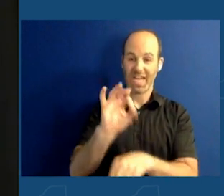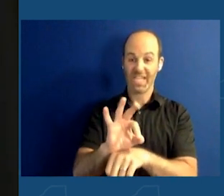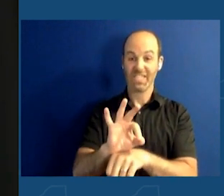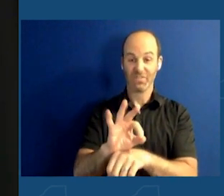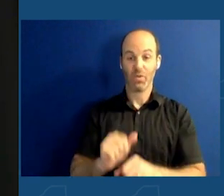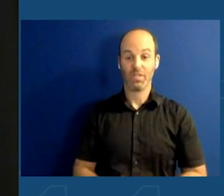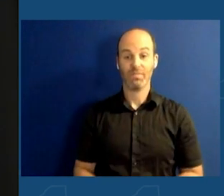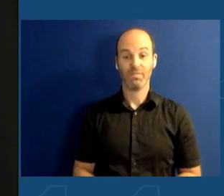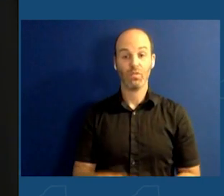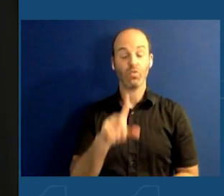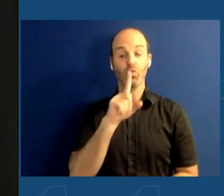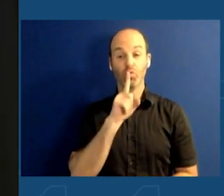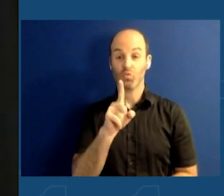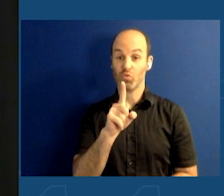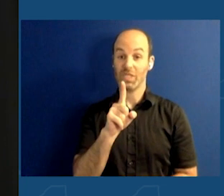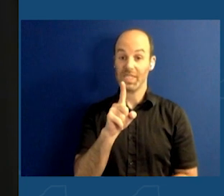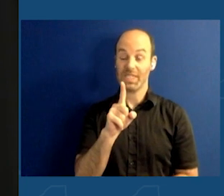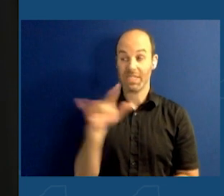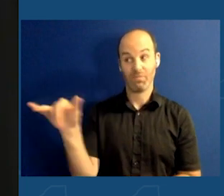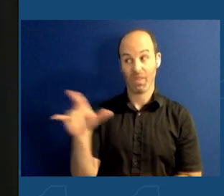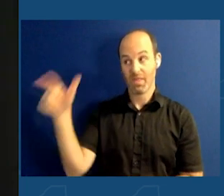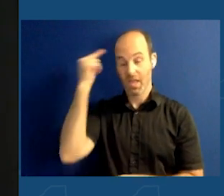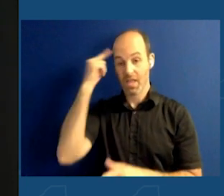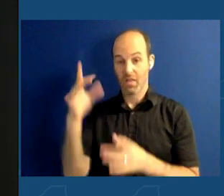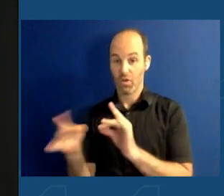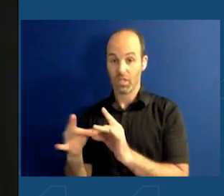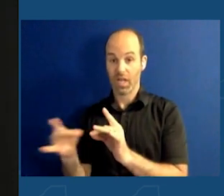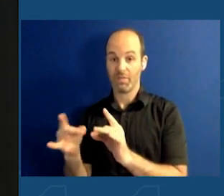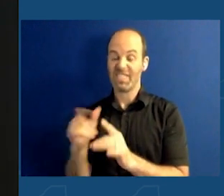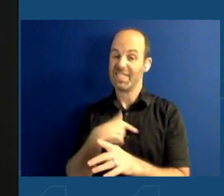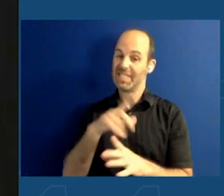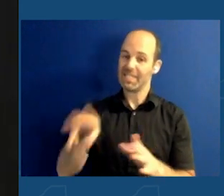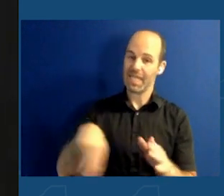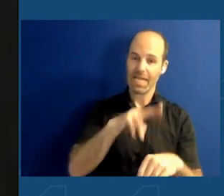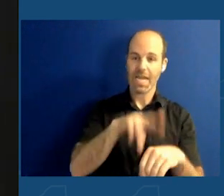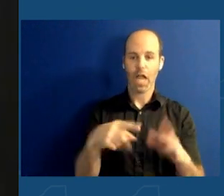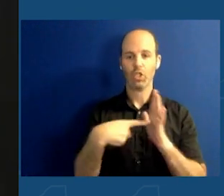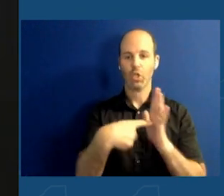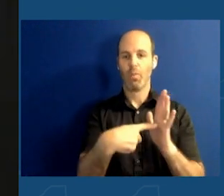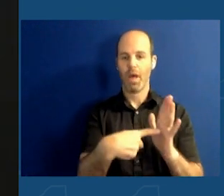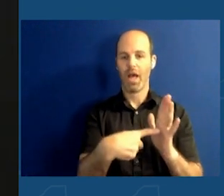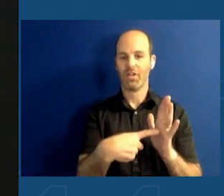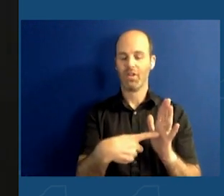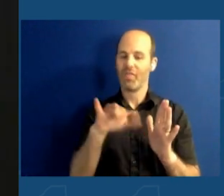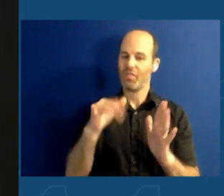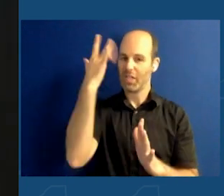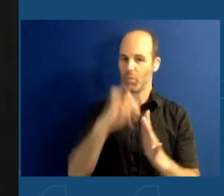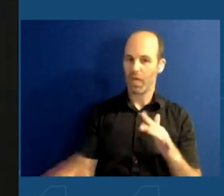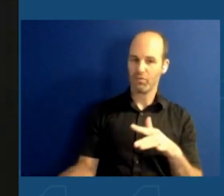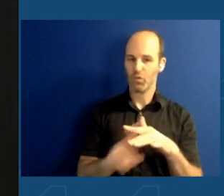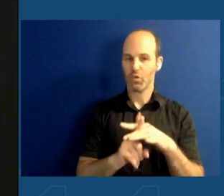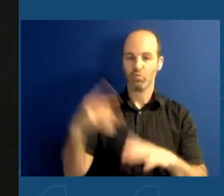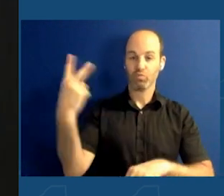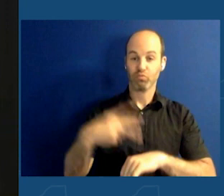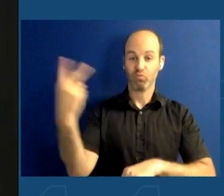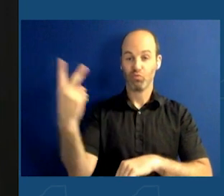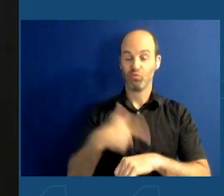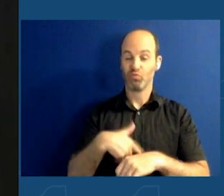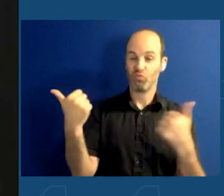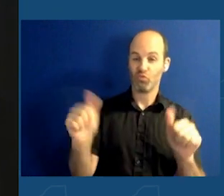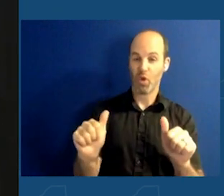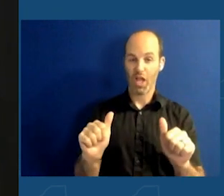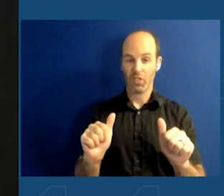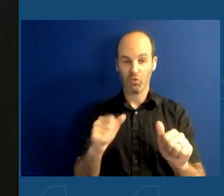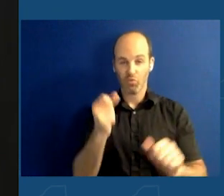truly, as the governor said, a national model, and that's why I've been here now twice to try and understand and highlight